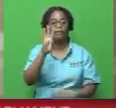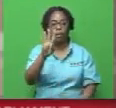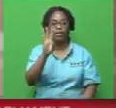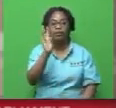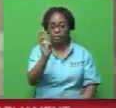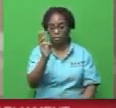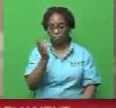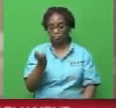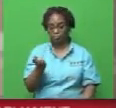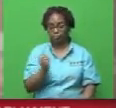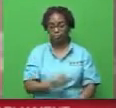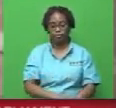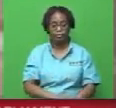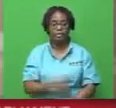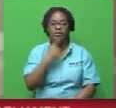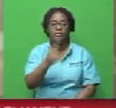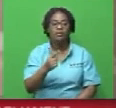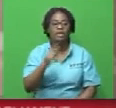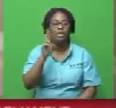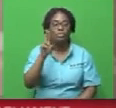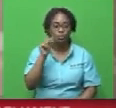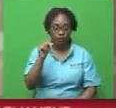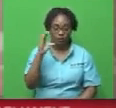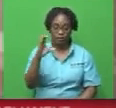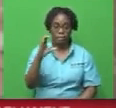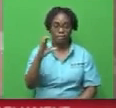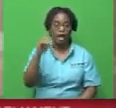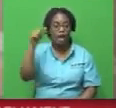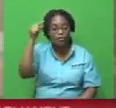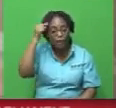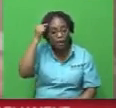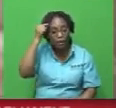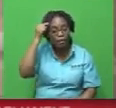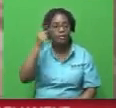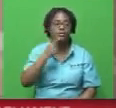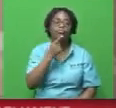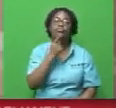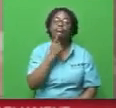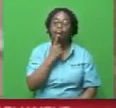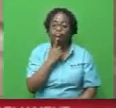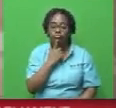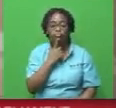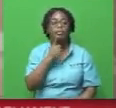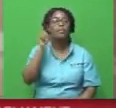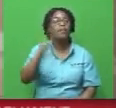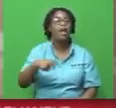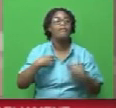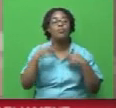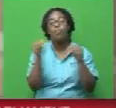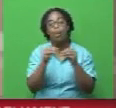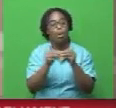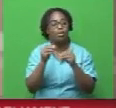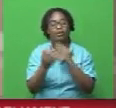People's Partnership Government. Because under the People's Partnership Government, recognizing that we needed to get talented and skilled